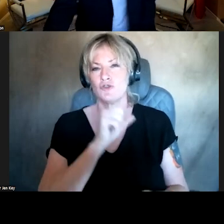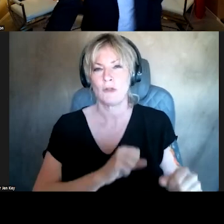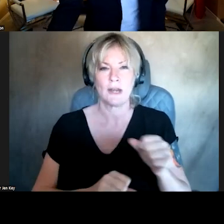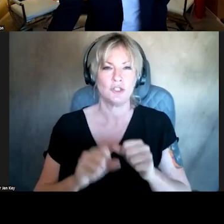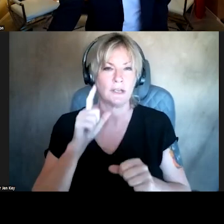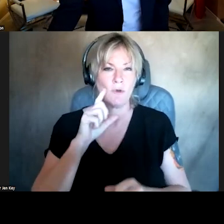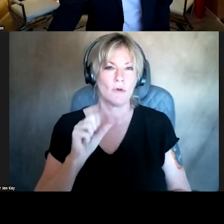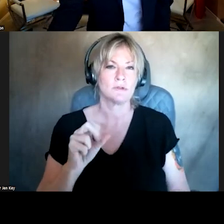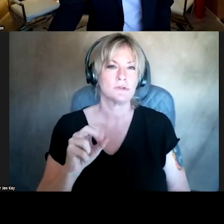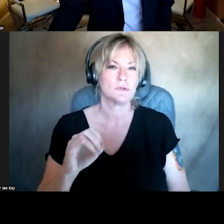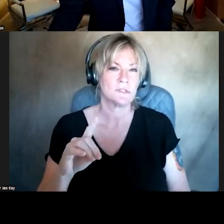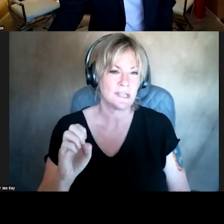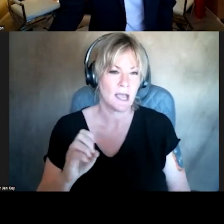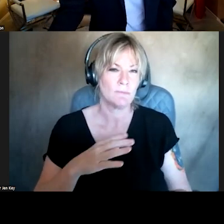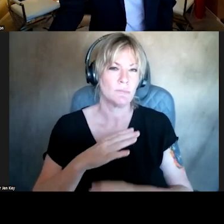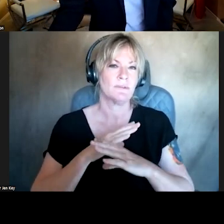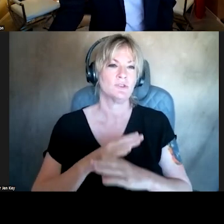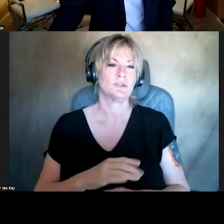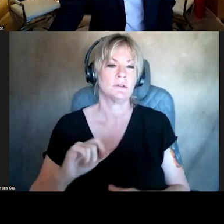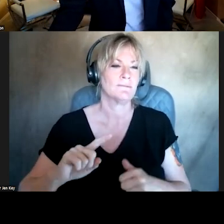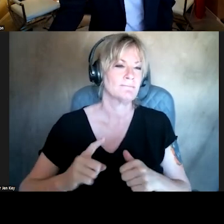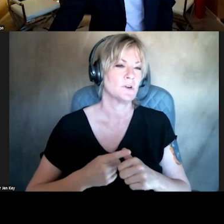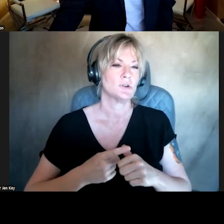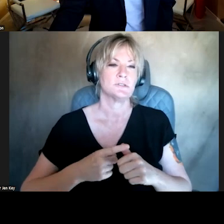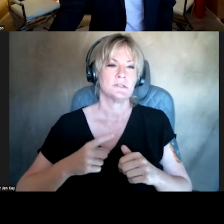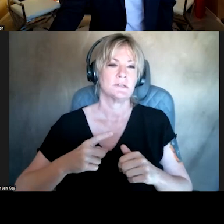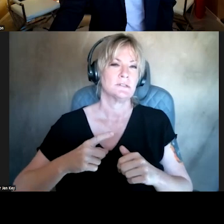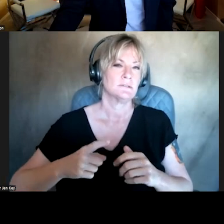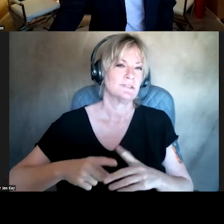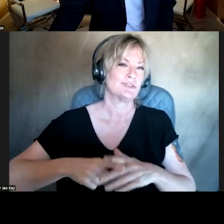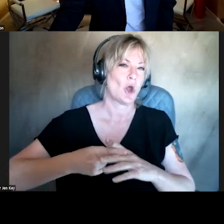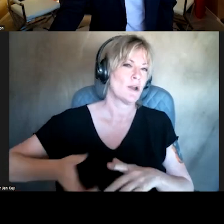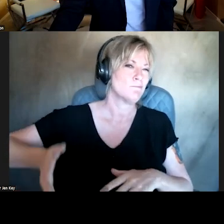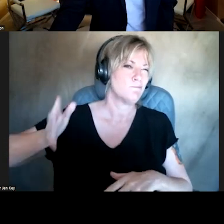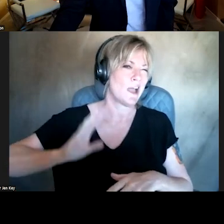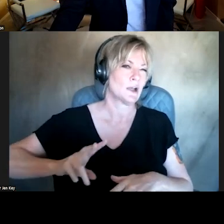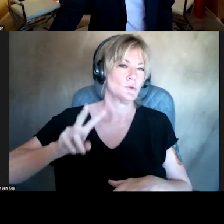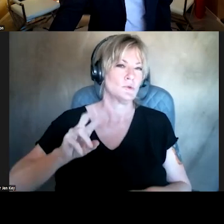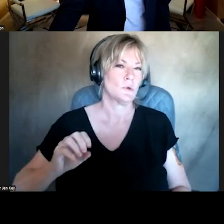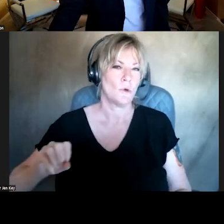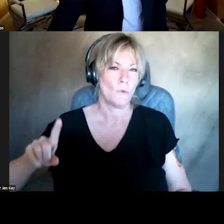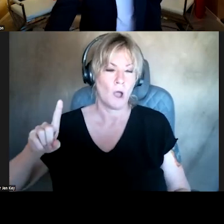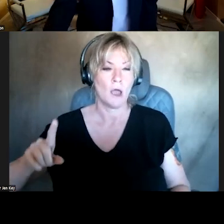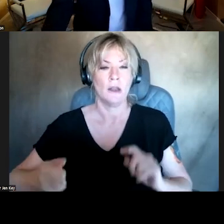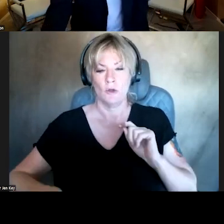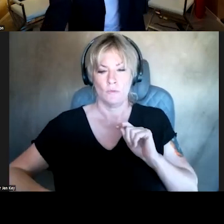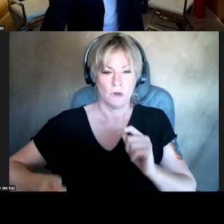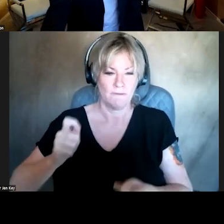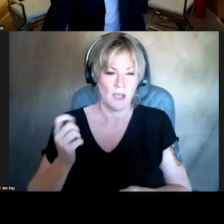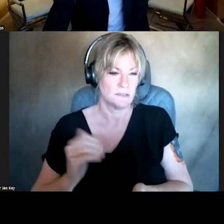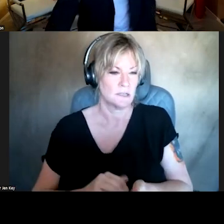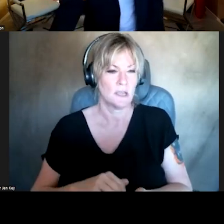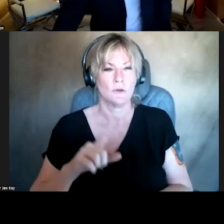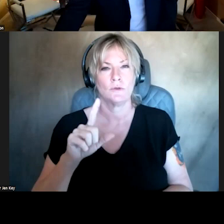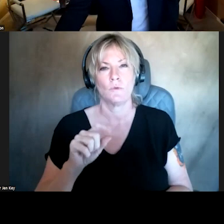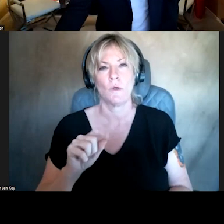Prevention, which was first debuted back in 2001, revised in 2012, and